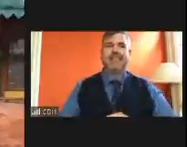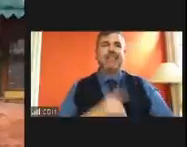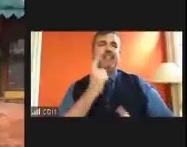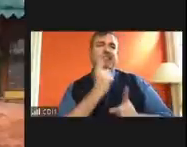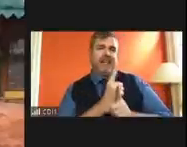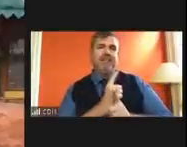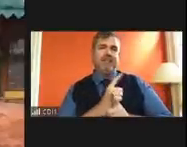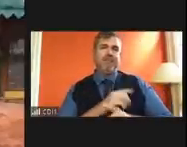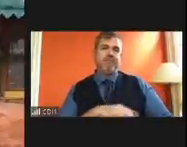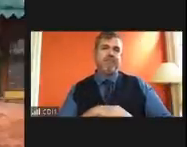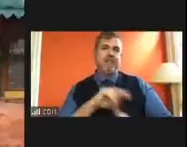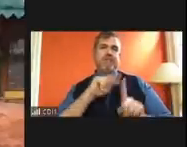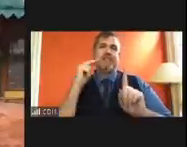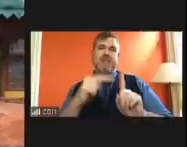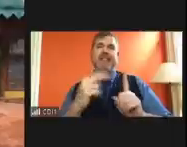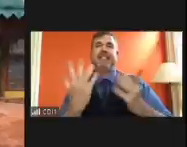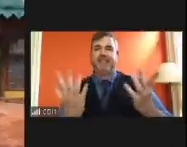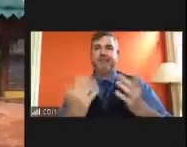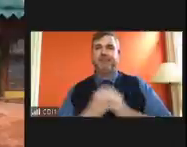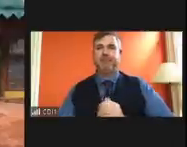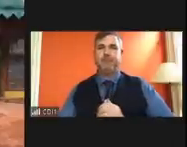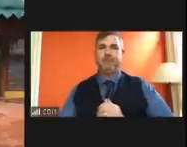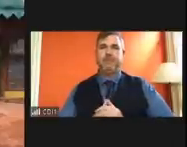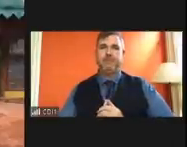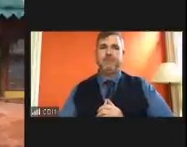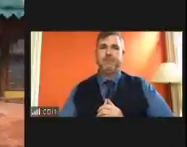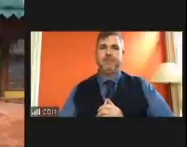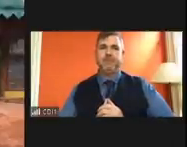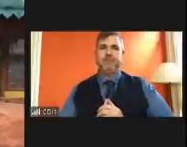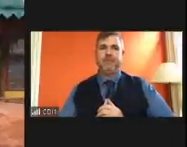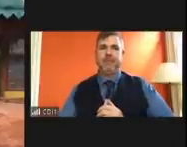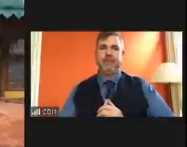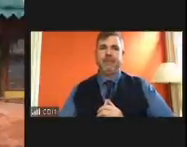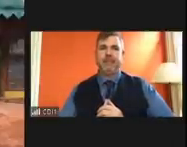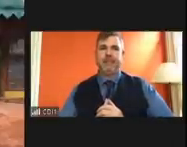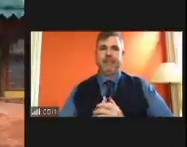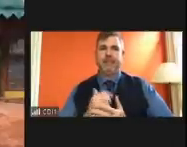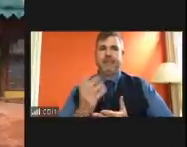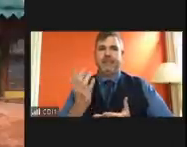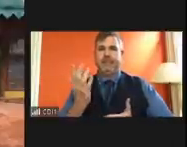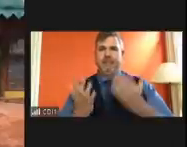They're probably about 4 feet. You got me there.